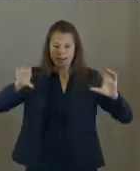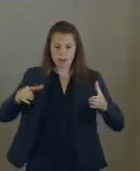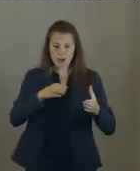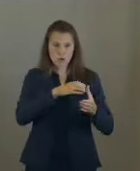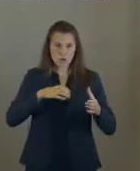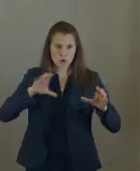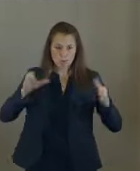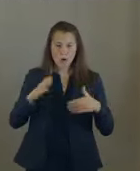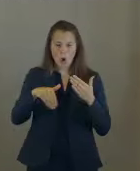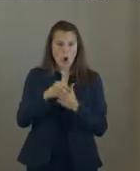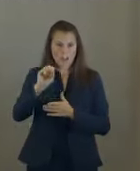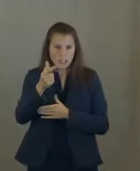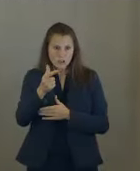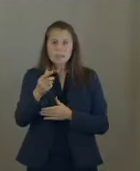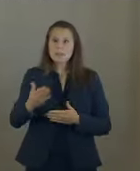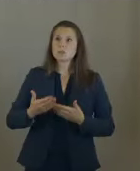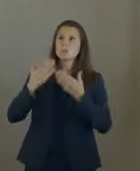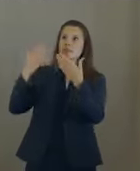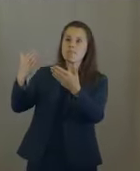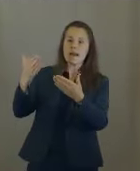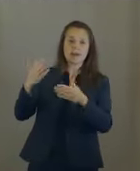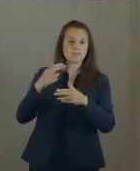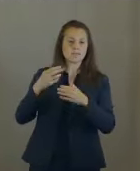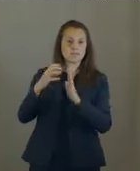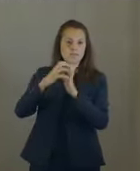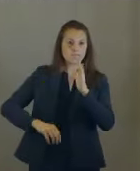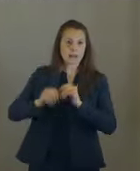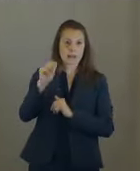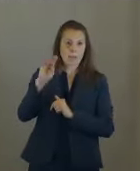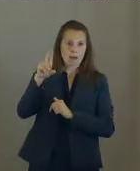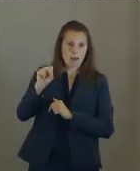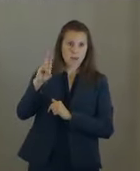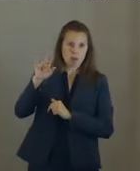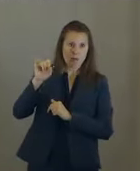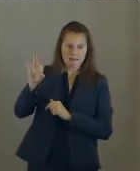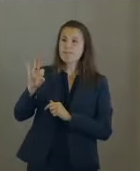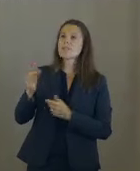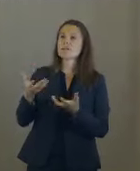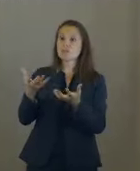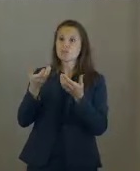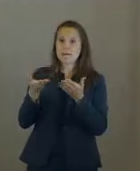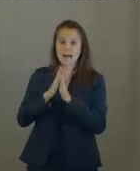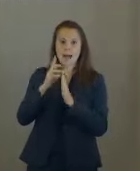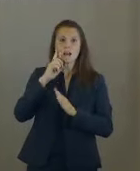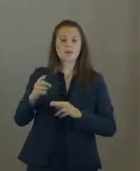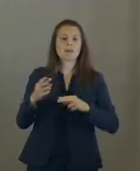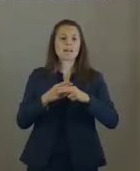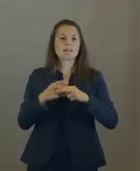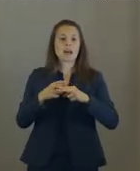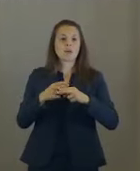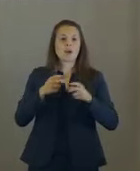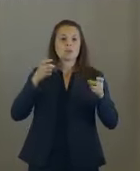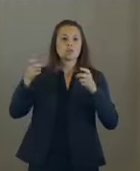attorneys general in submitting an amicus brief which seeks a temporary restraining order to enjoin the